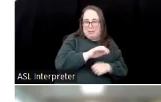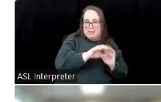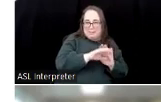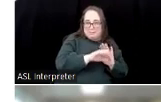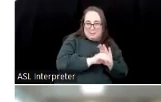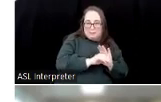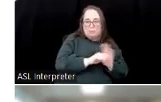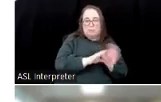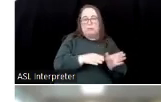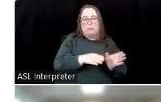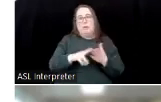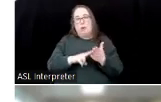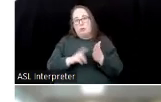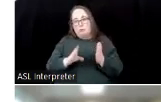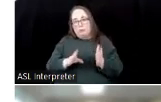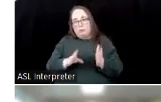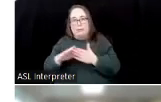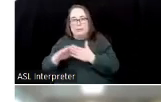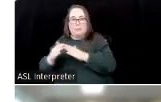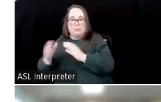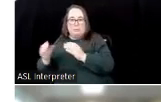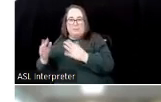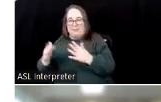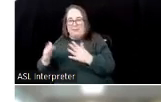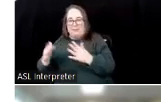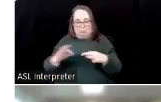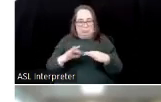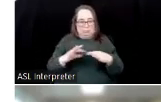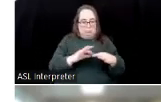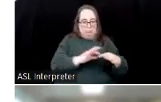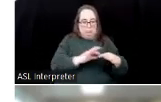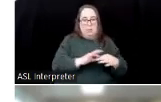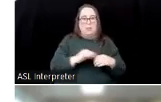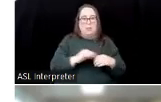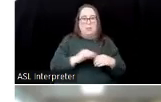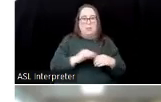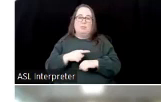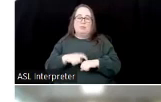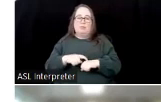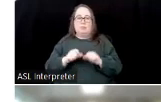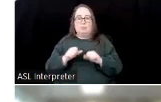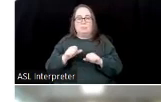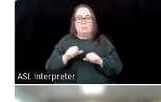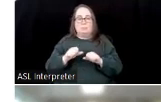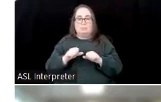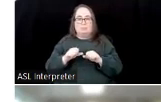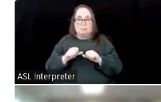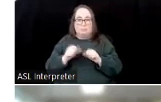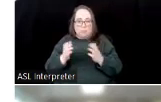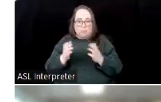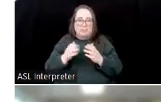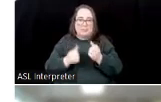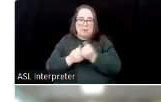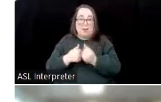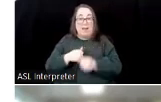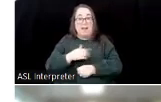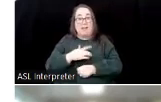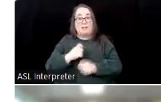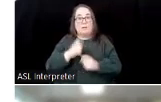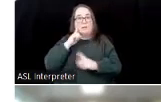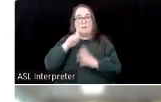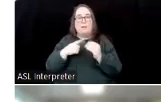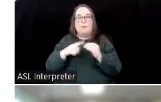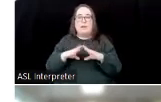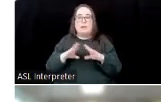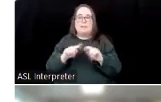housing-related contractors, and community providers, and available long-term services and supports. I like to think of the housing team